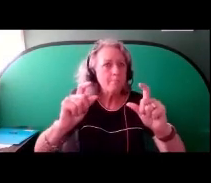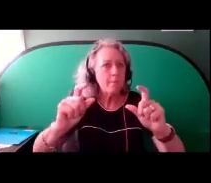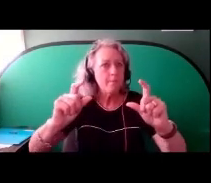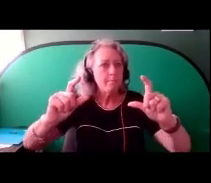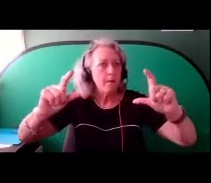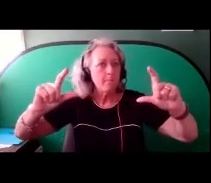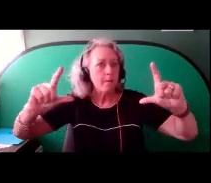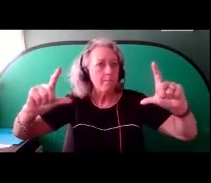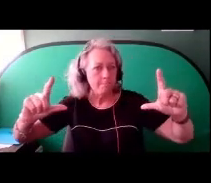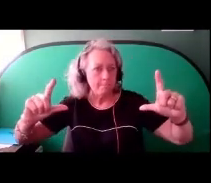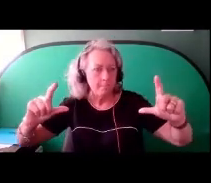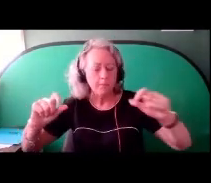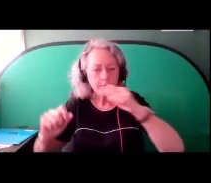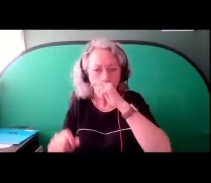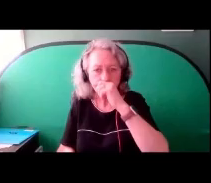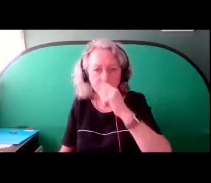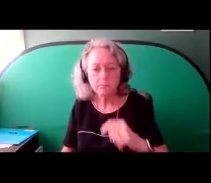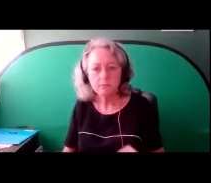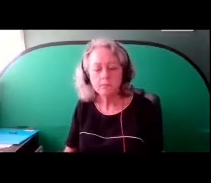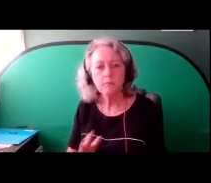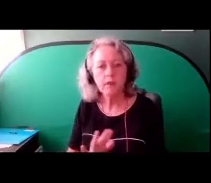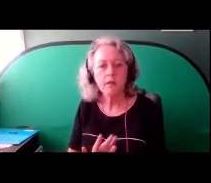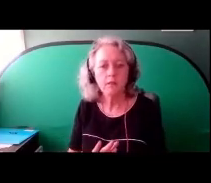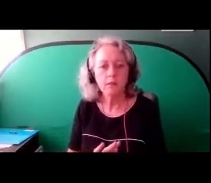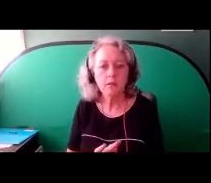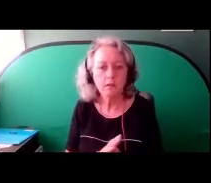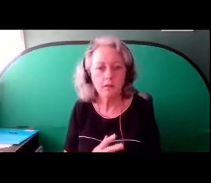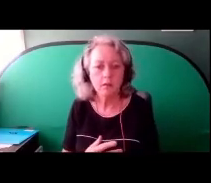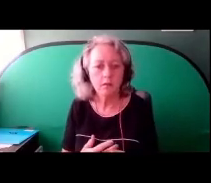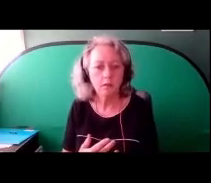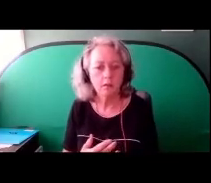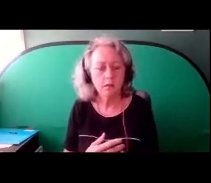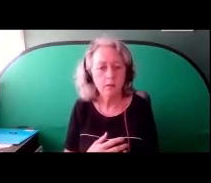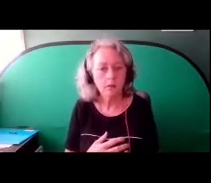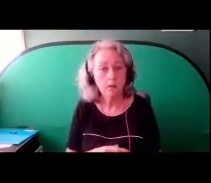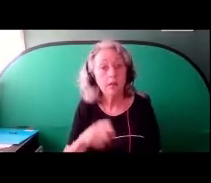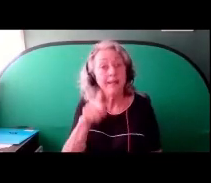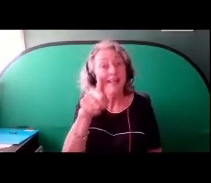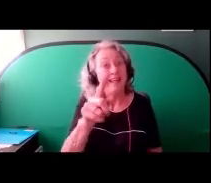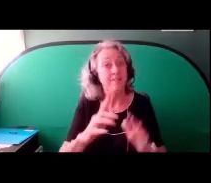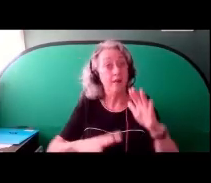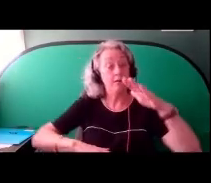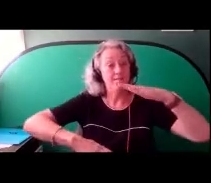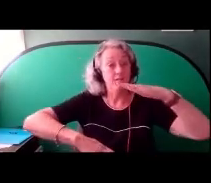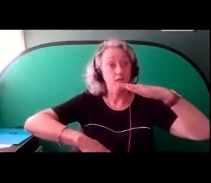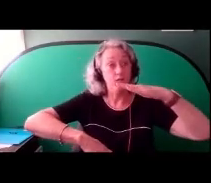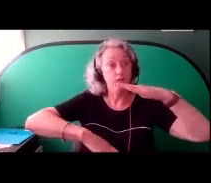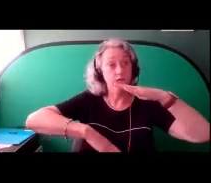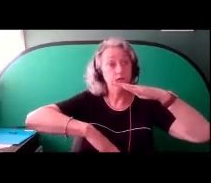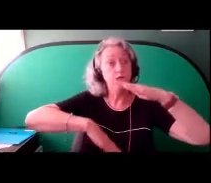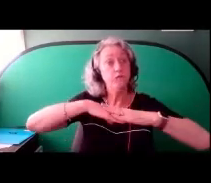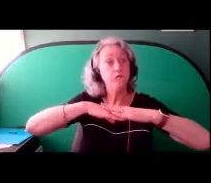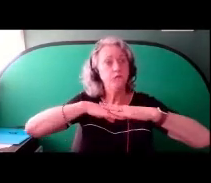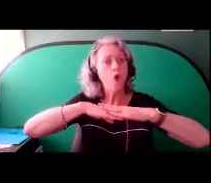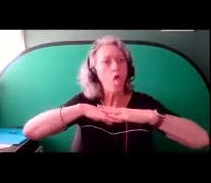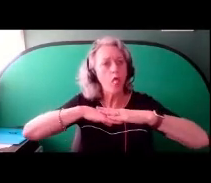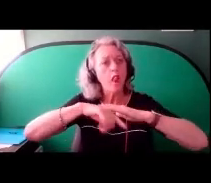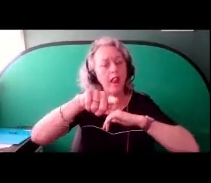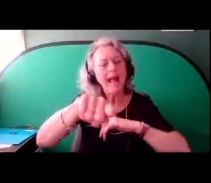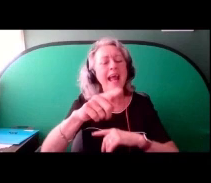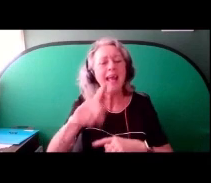it, putting the larger text up to full can be a bit tricky,